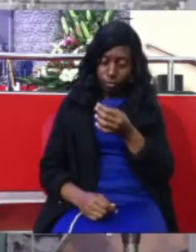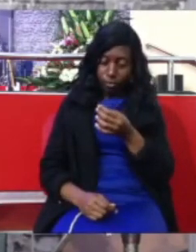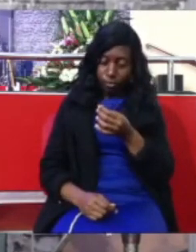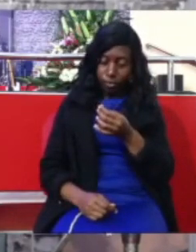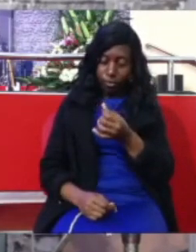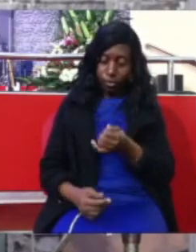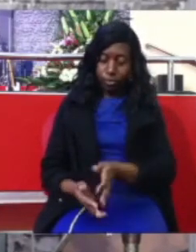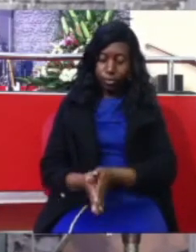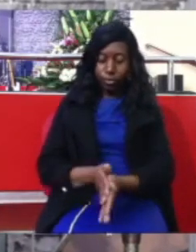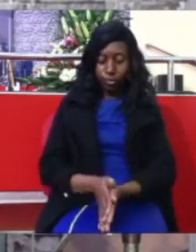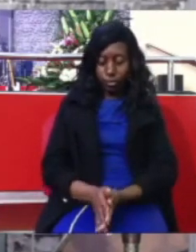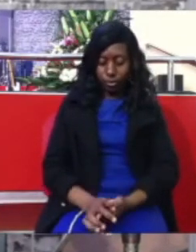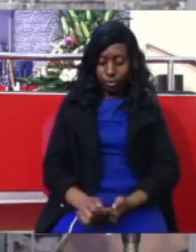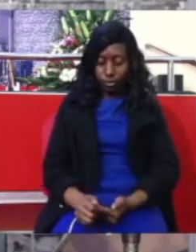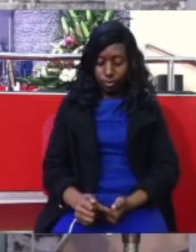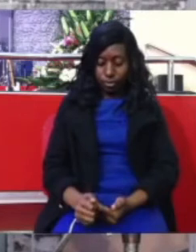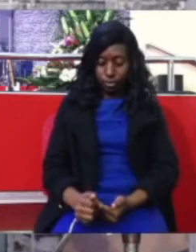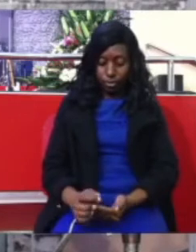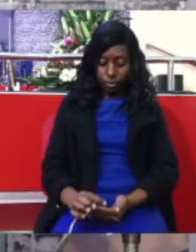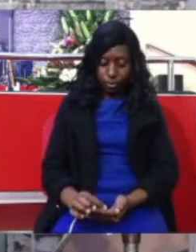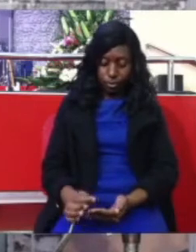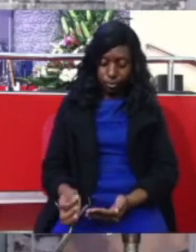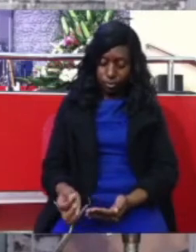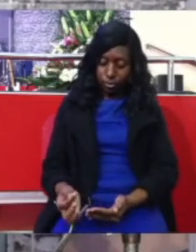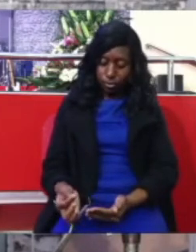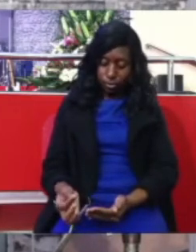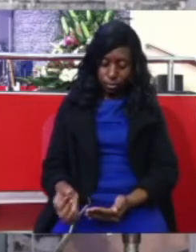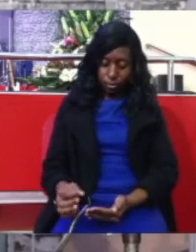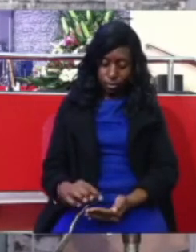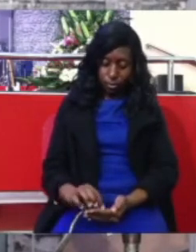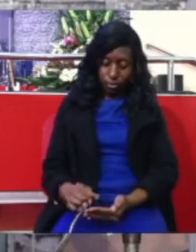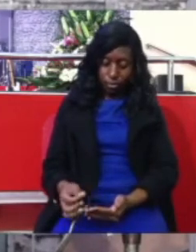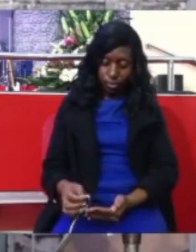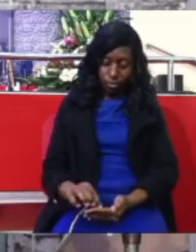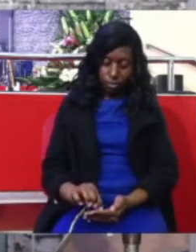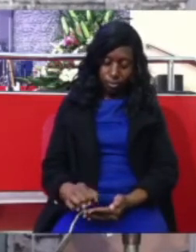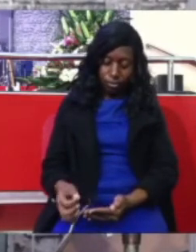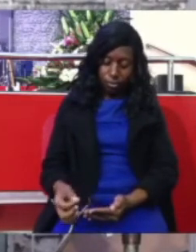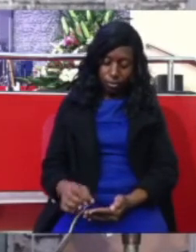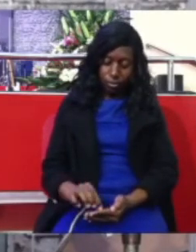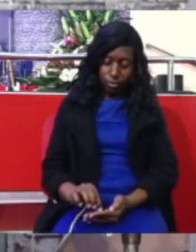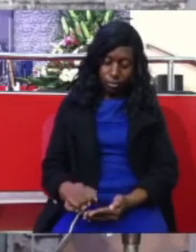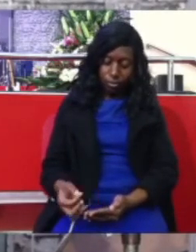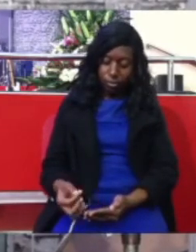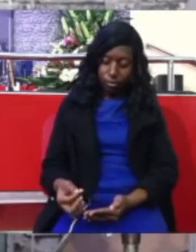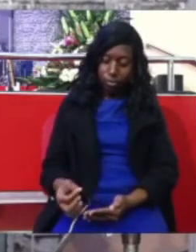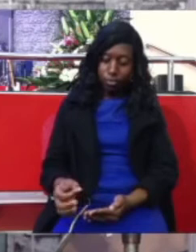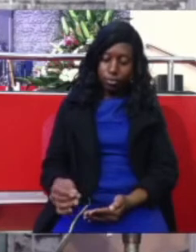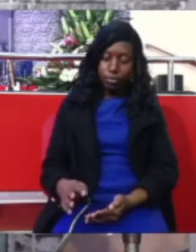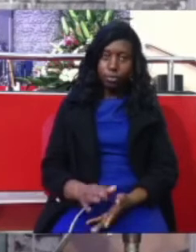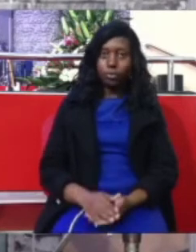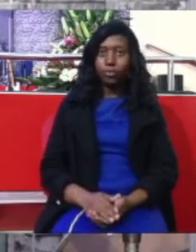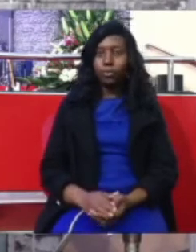at your word. You've told us to cast our nets, oh God, into the deep waters. We are willing, God, to take risk with